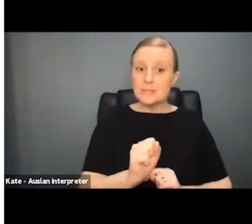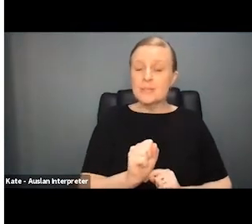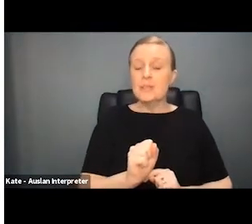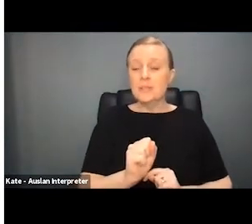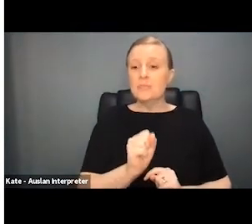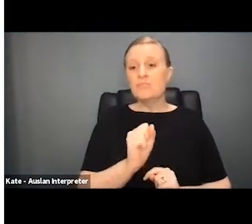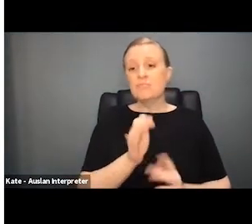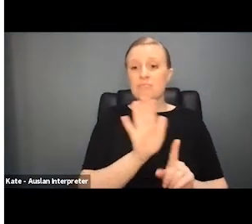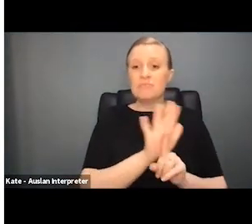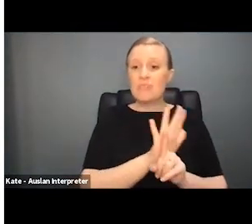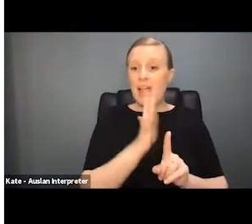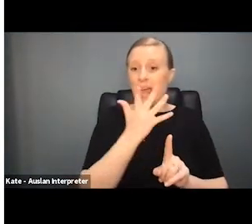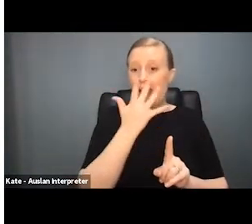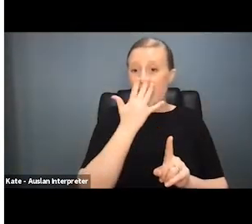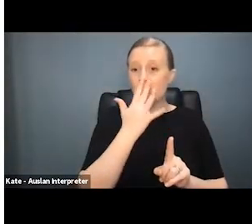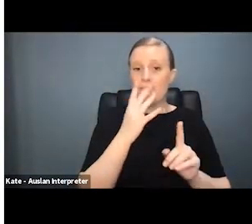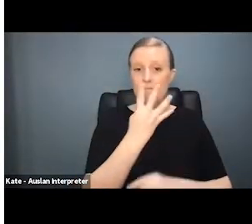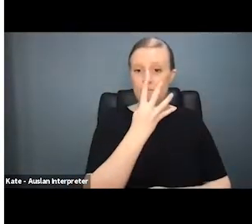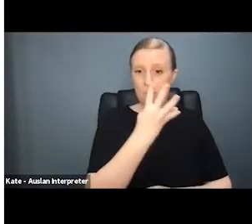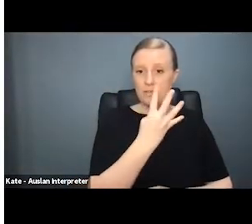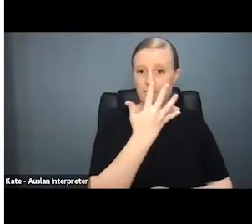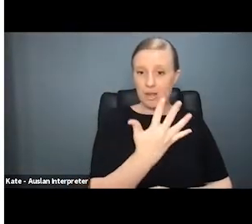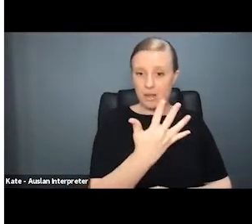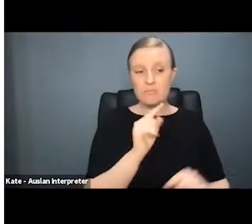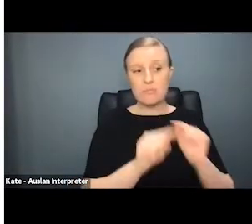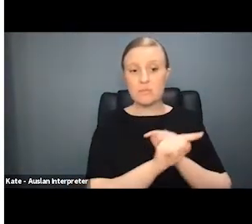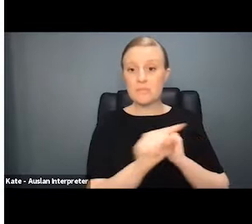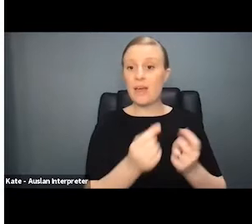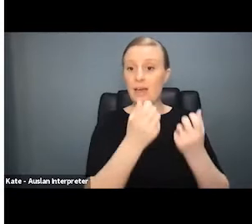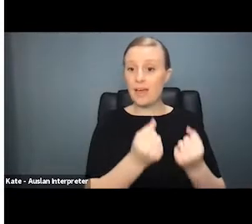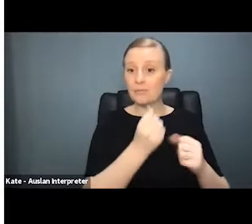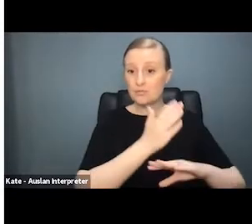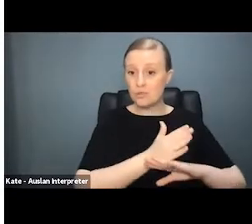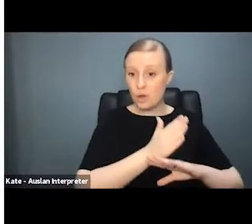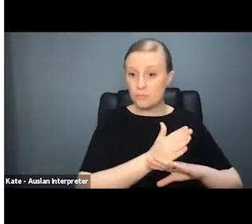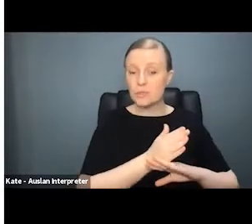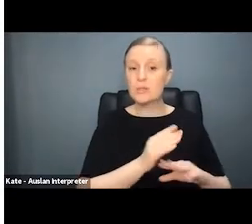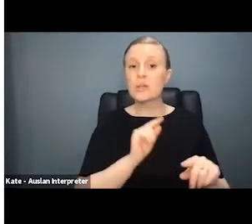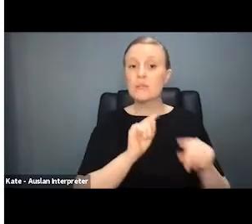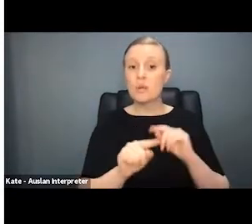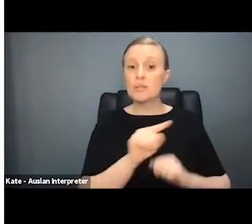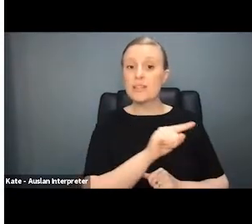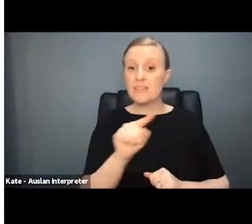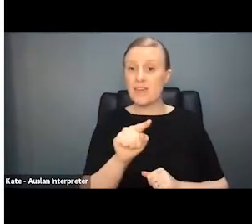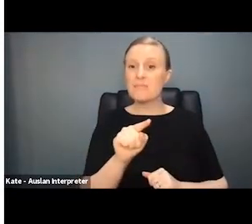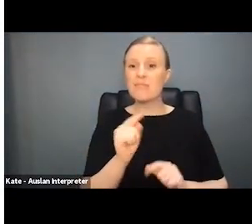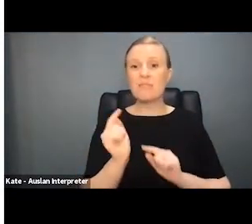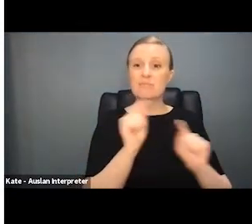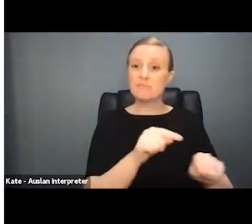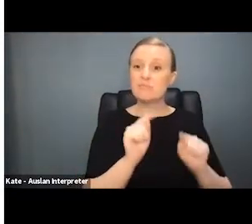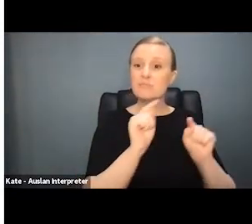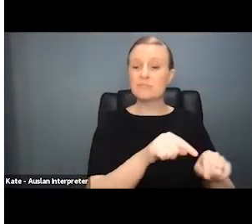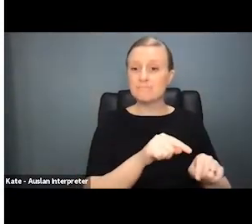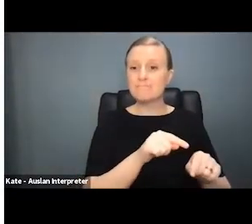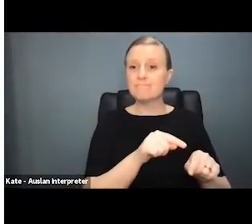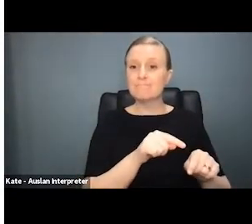of 45, mostly unemployed and have high levels of kind of engagement with the criminal justice system and